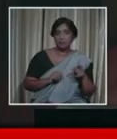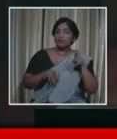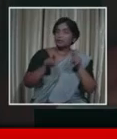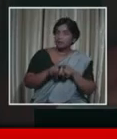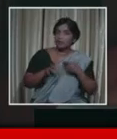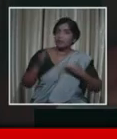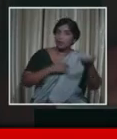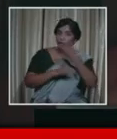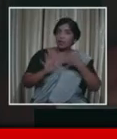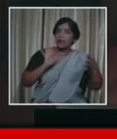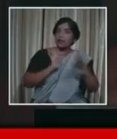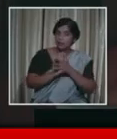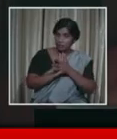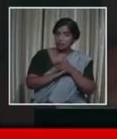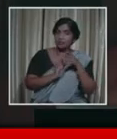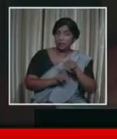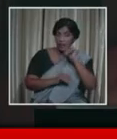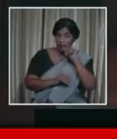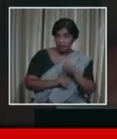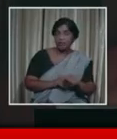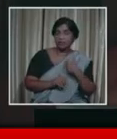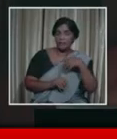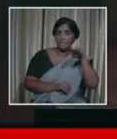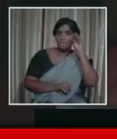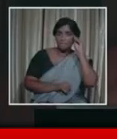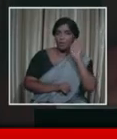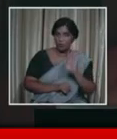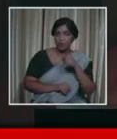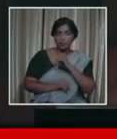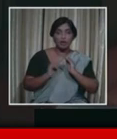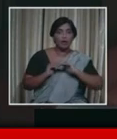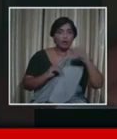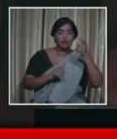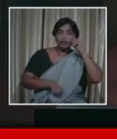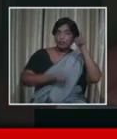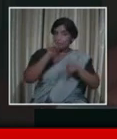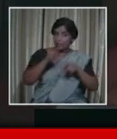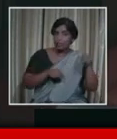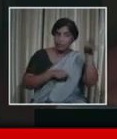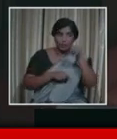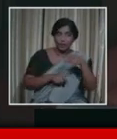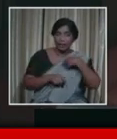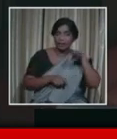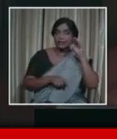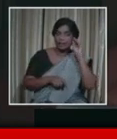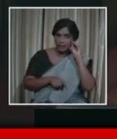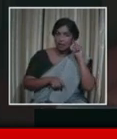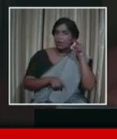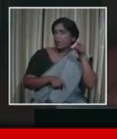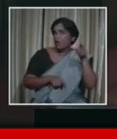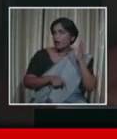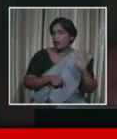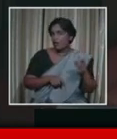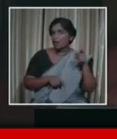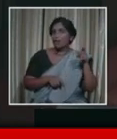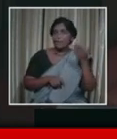Api silu dina me ketuvela me satya api piliganato. Elie inna minisunta terenawa